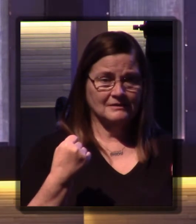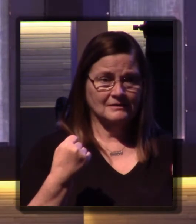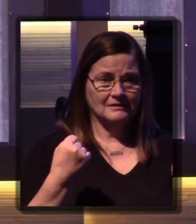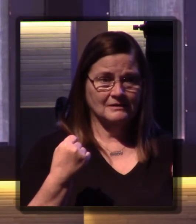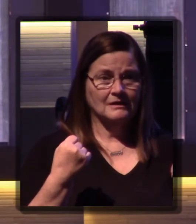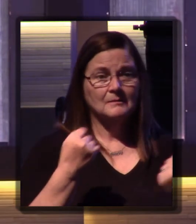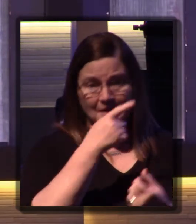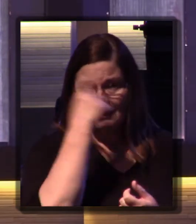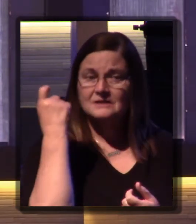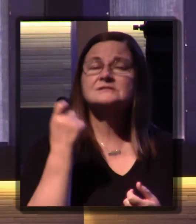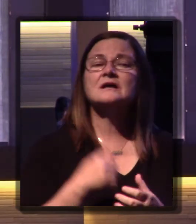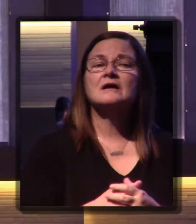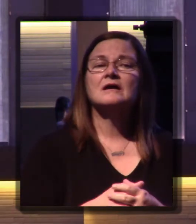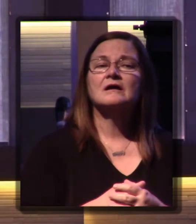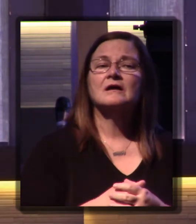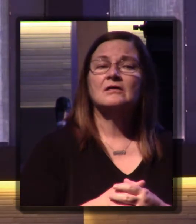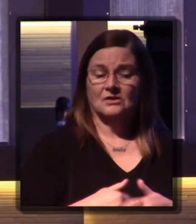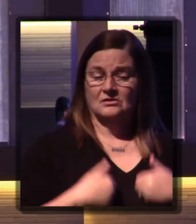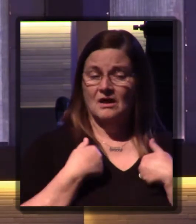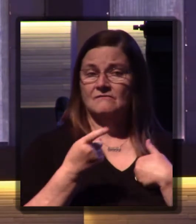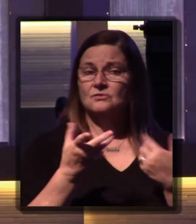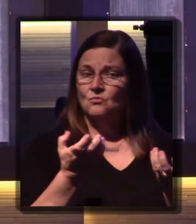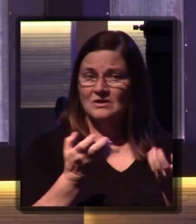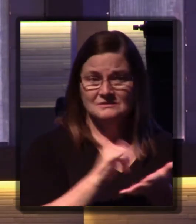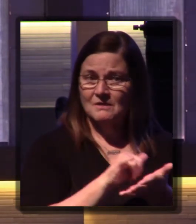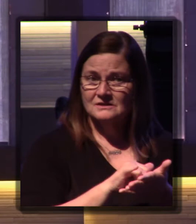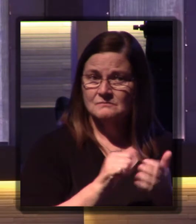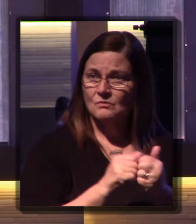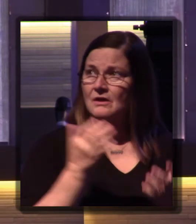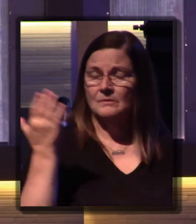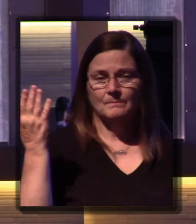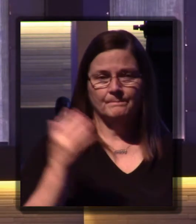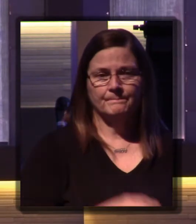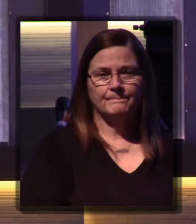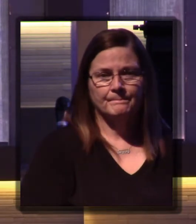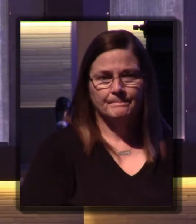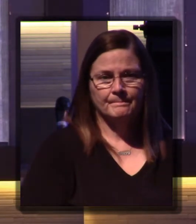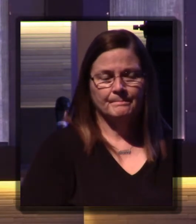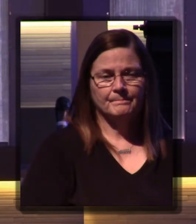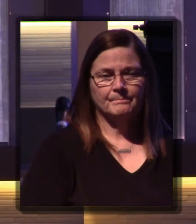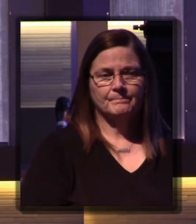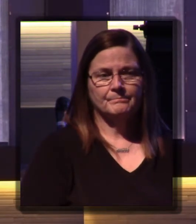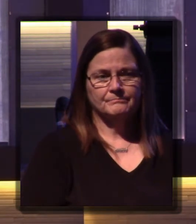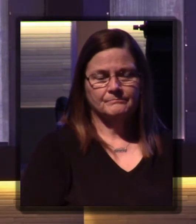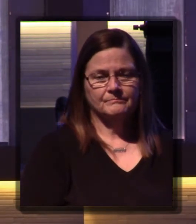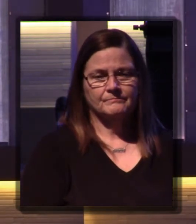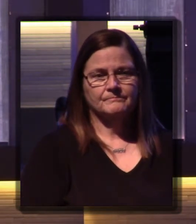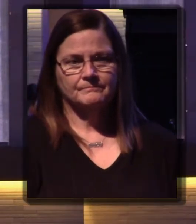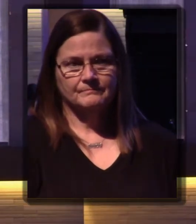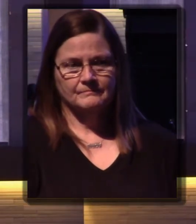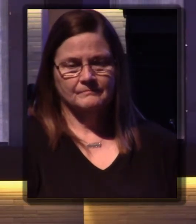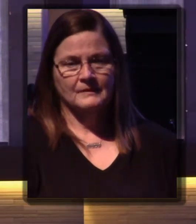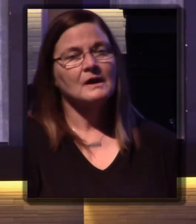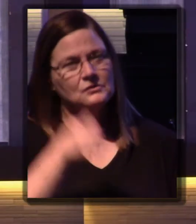because the life you long for is impossible apart from him. It's impossible apart from